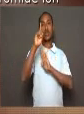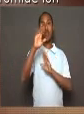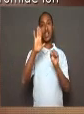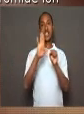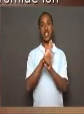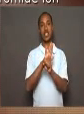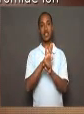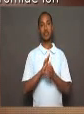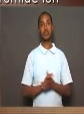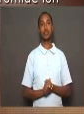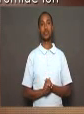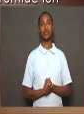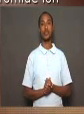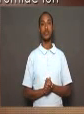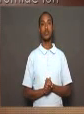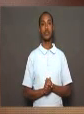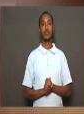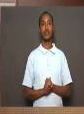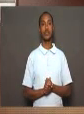-1 charge.